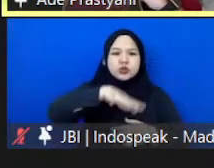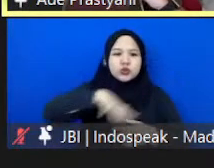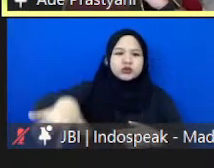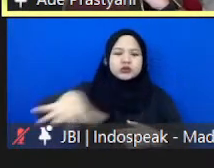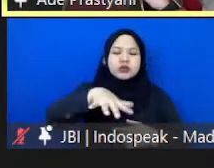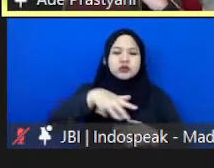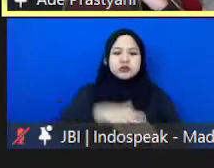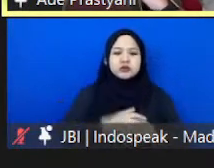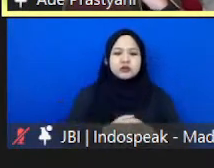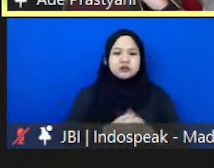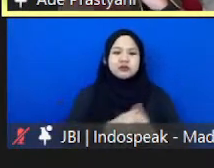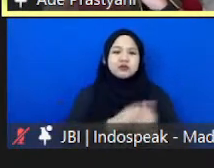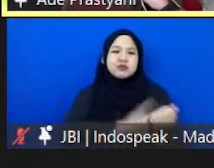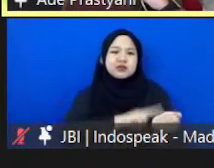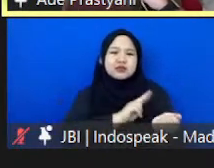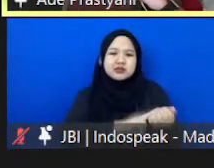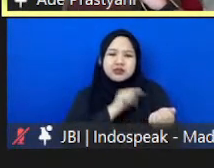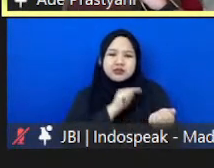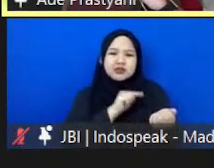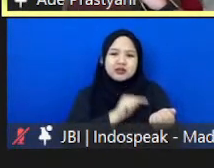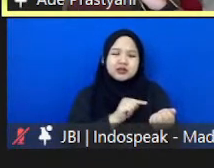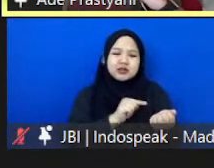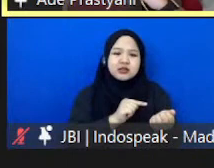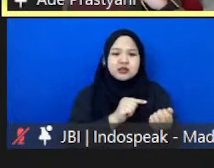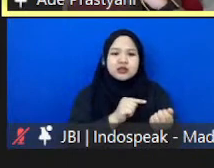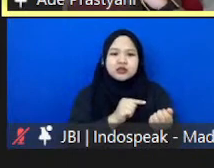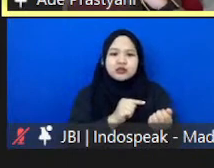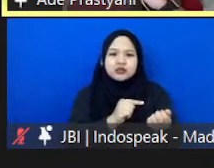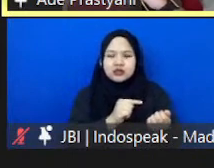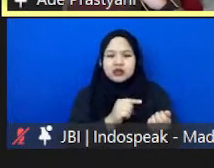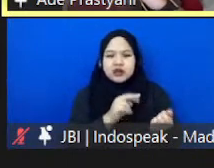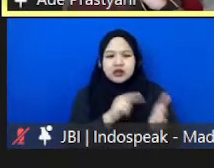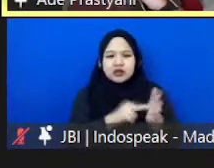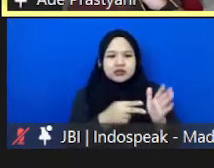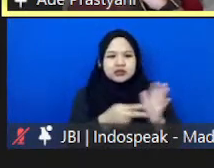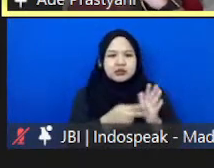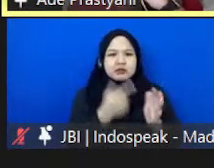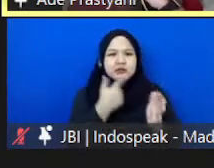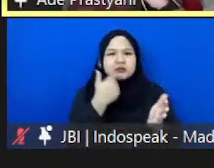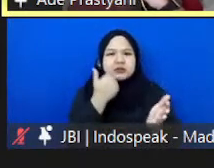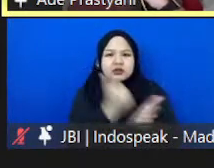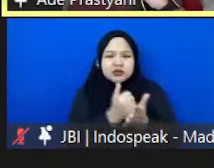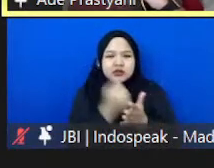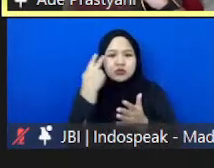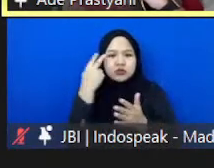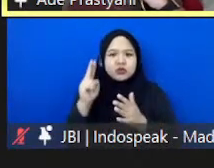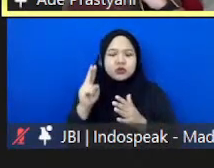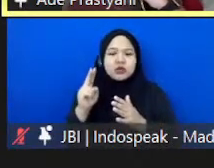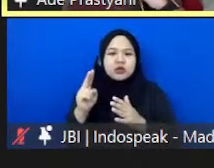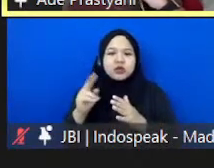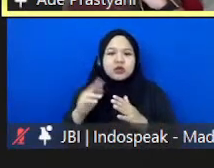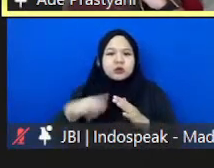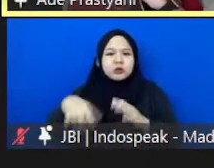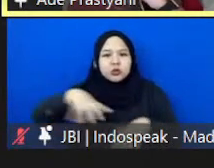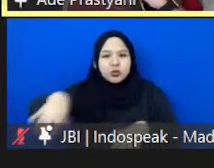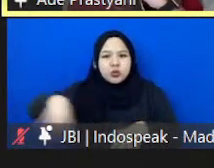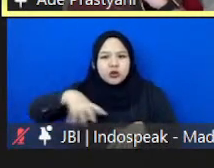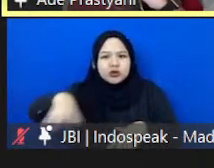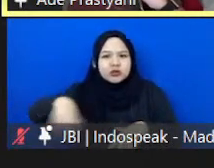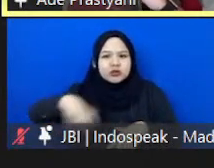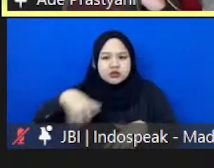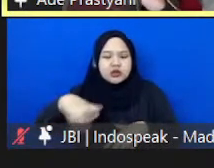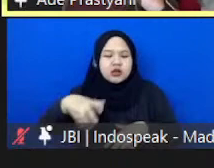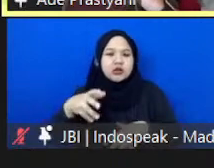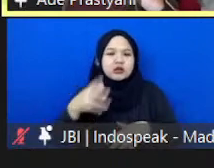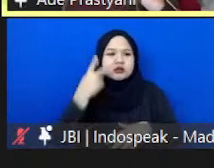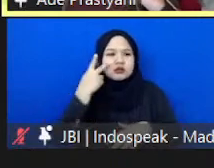to the patients over time in a more dignified setting is meaningful for their family and neighbors, as it allows firsthand experience of witnessing how